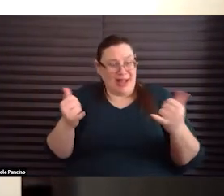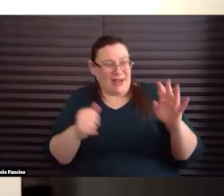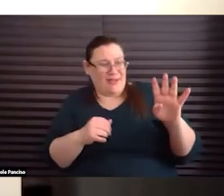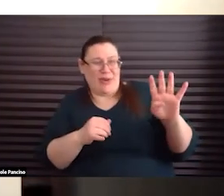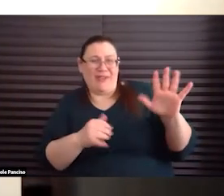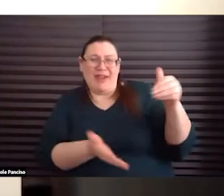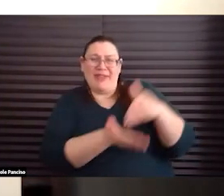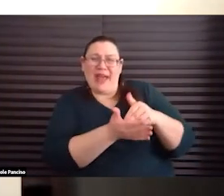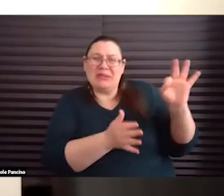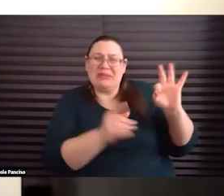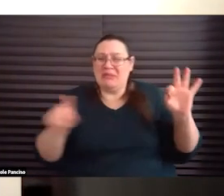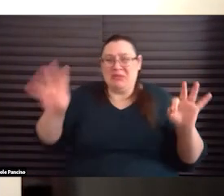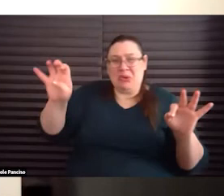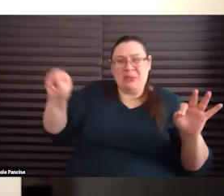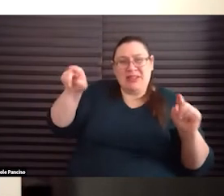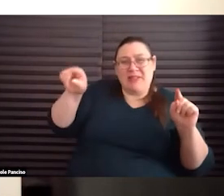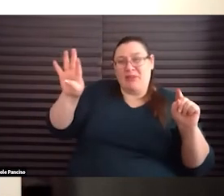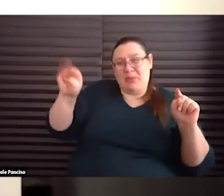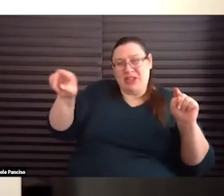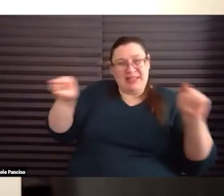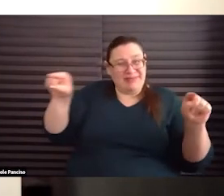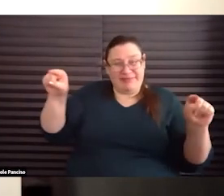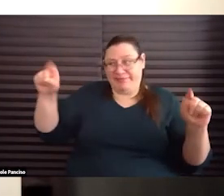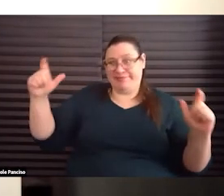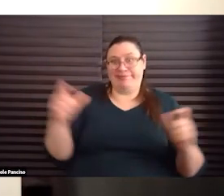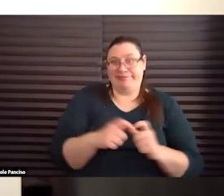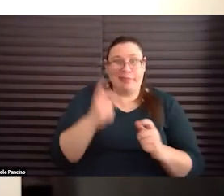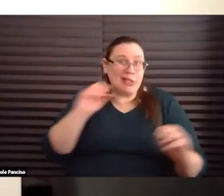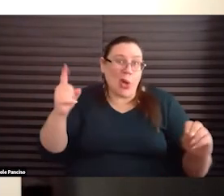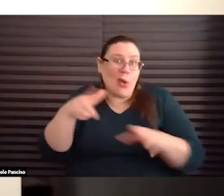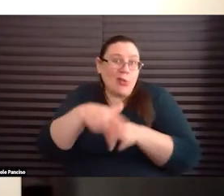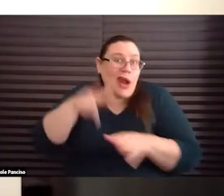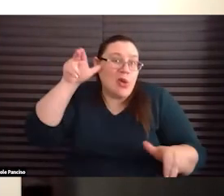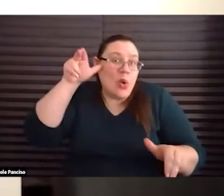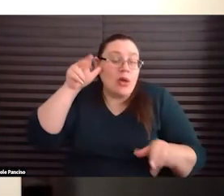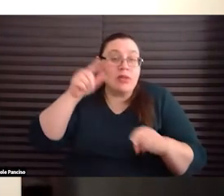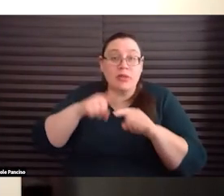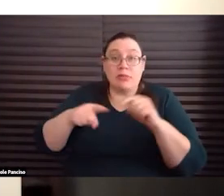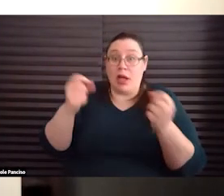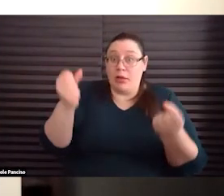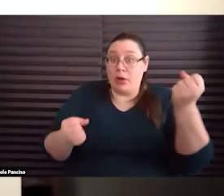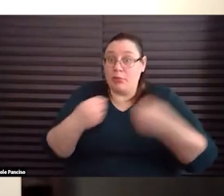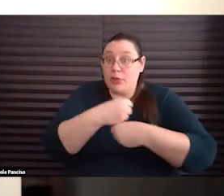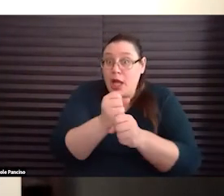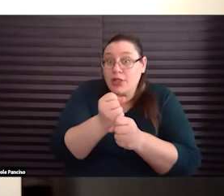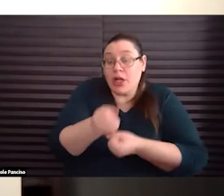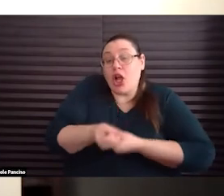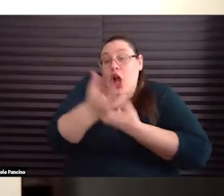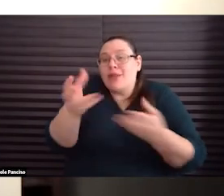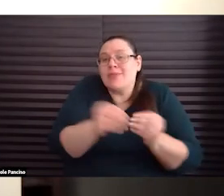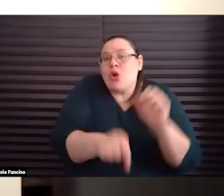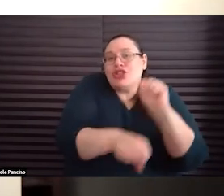But historically, the new industry, in this case, automobile production, creates more jobs than the